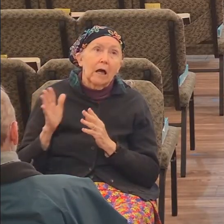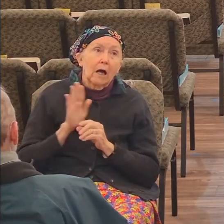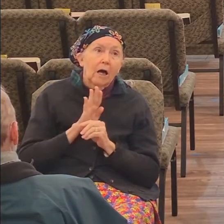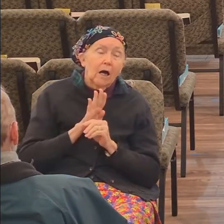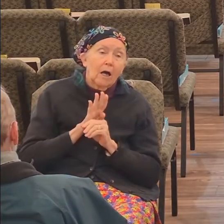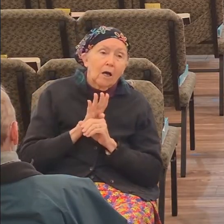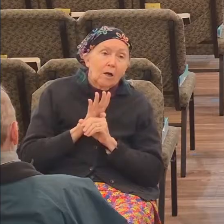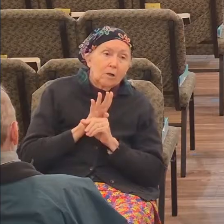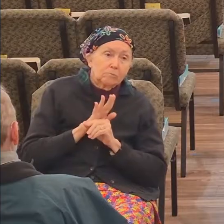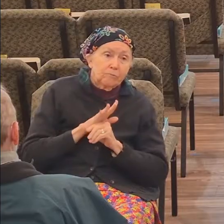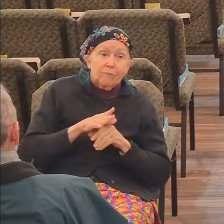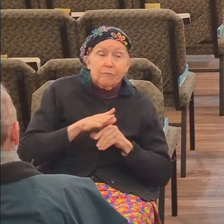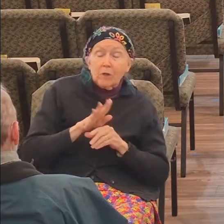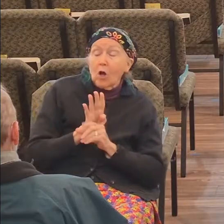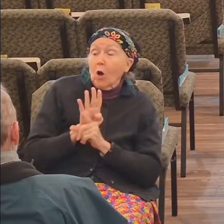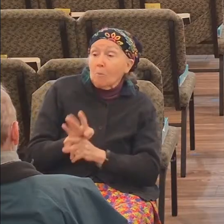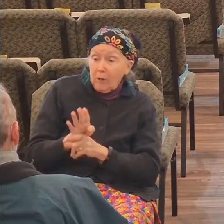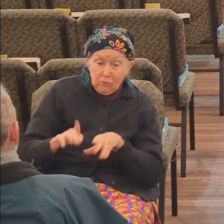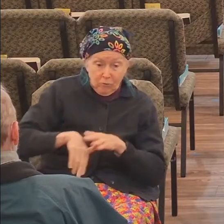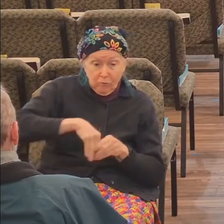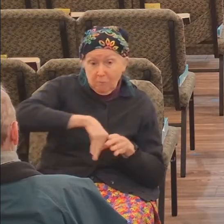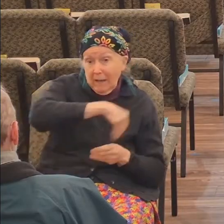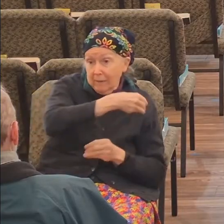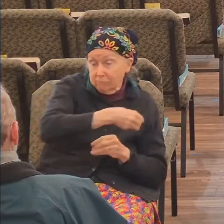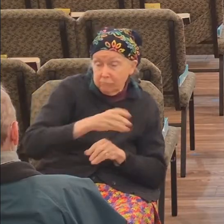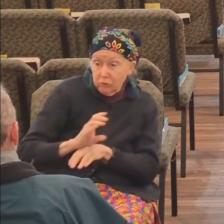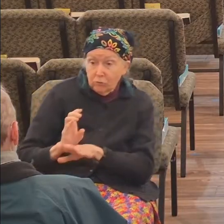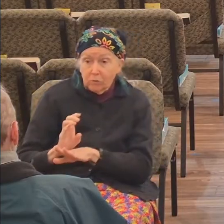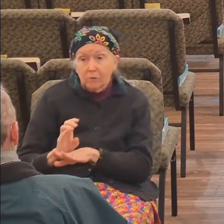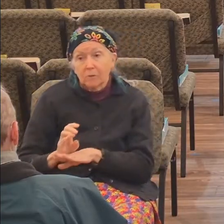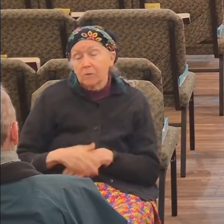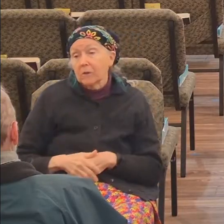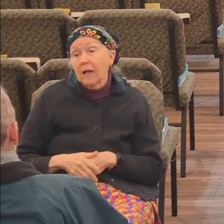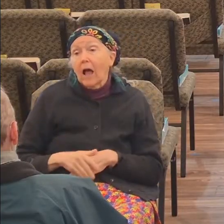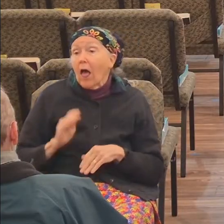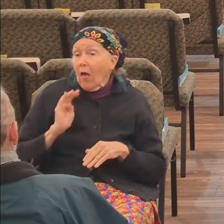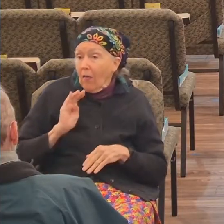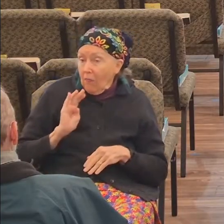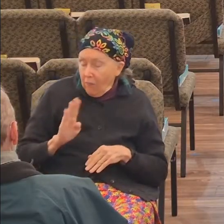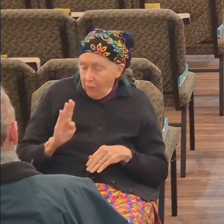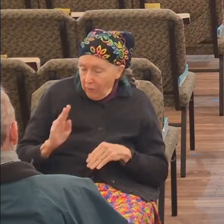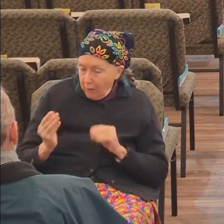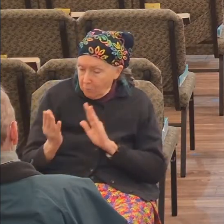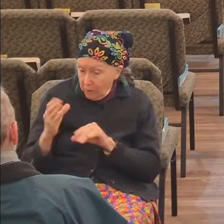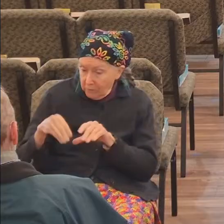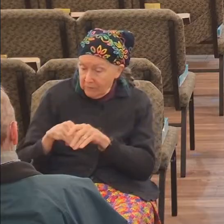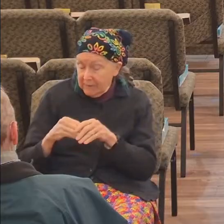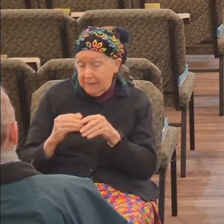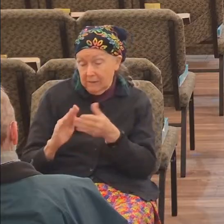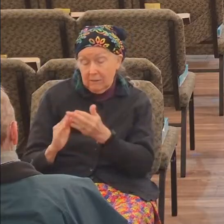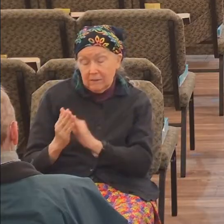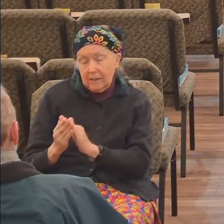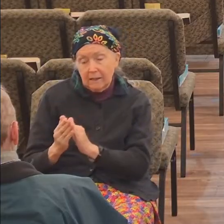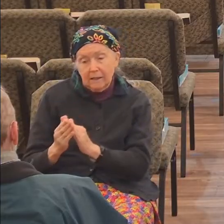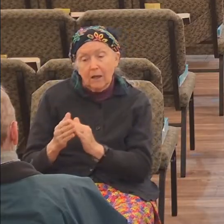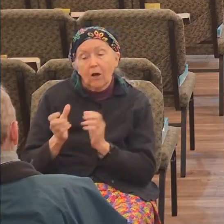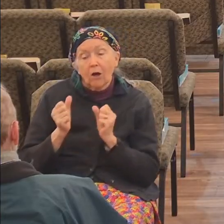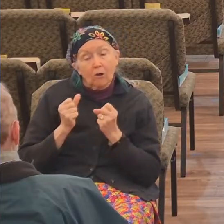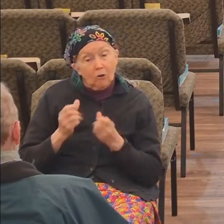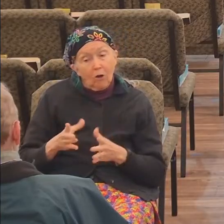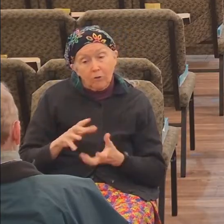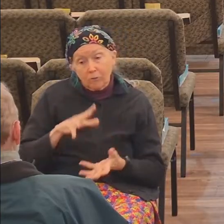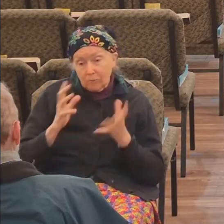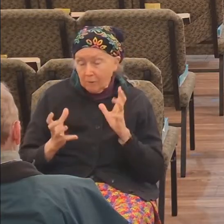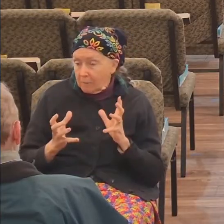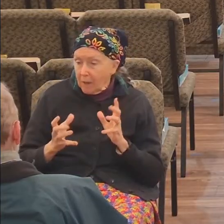Their presence has caused a lot of disruption. But yet they are standing firm, they're holding fast, what